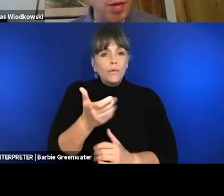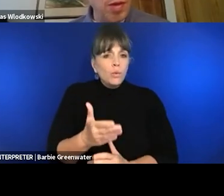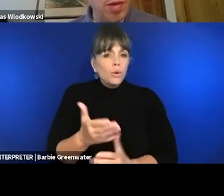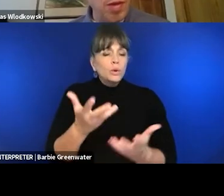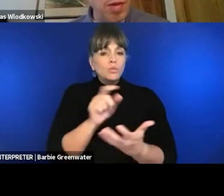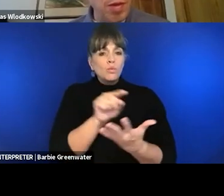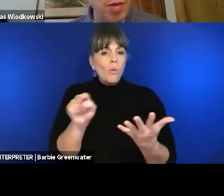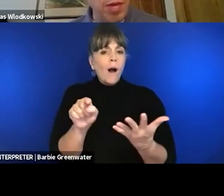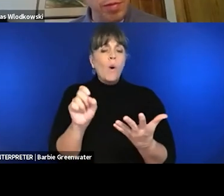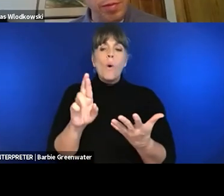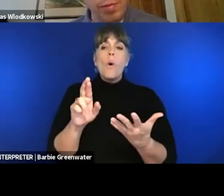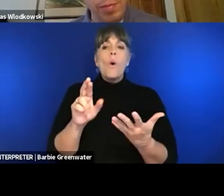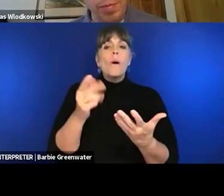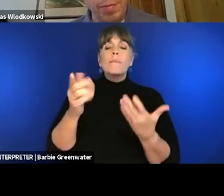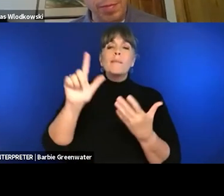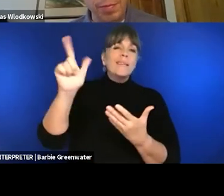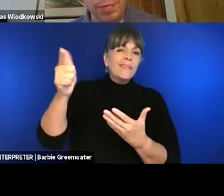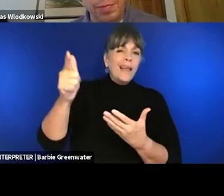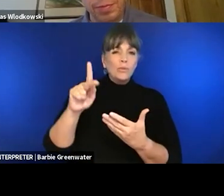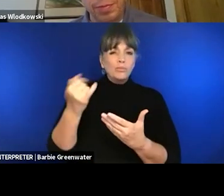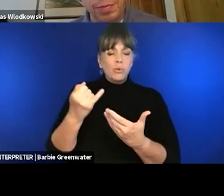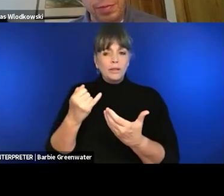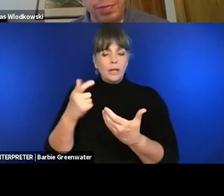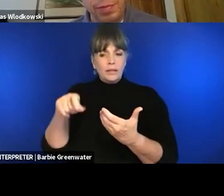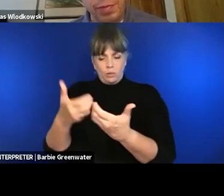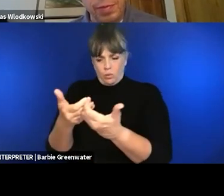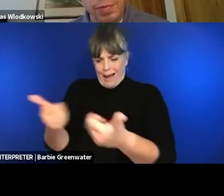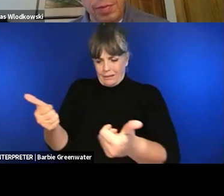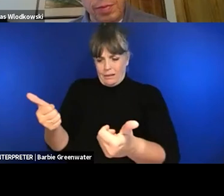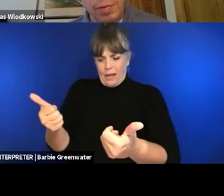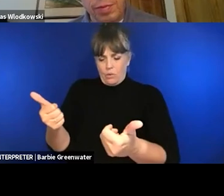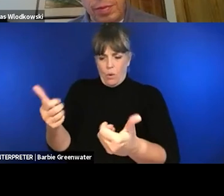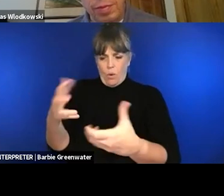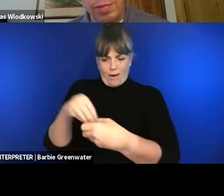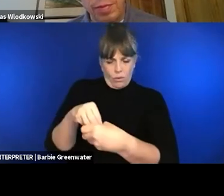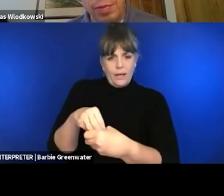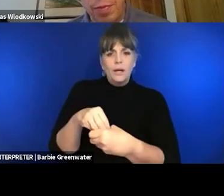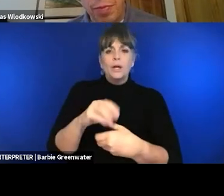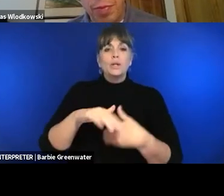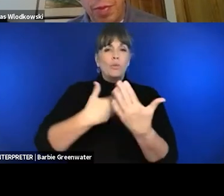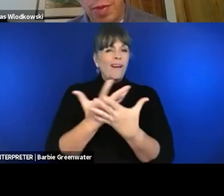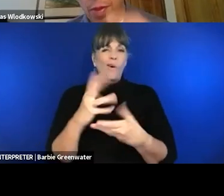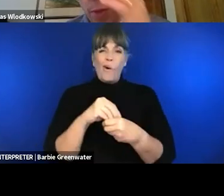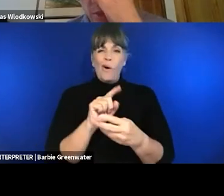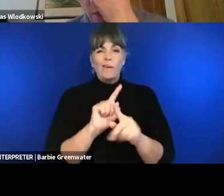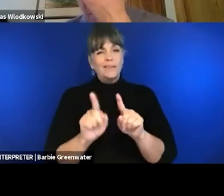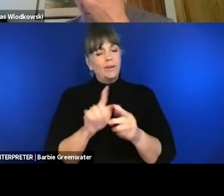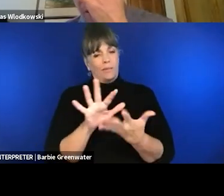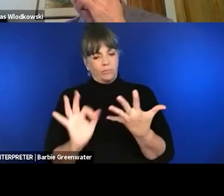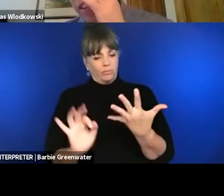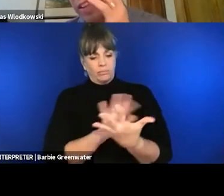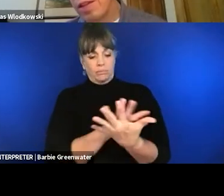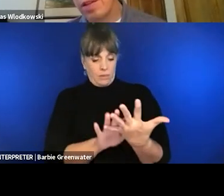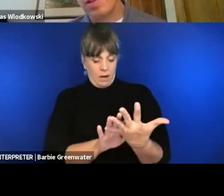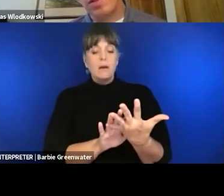require things to be isolated or baked in, whatever the case may be. We need to be prepared for all of it. Then once it gets to our partner